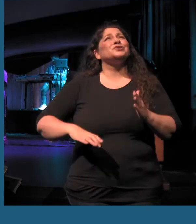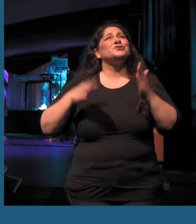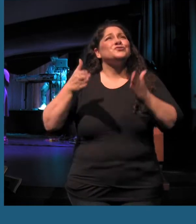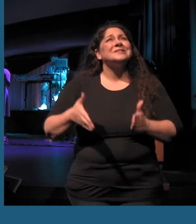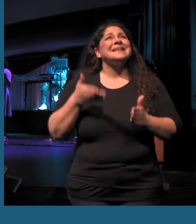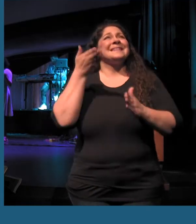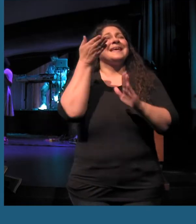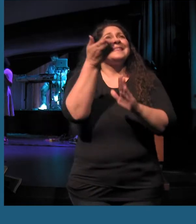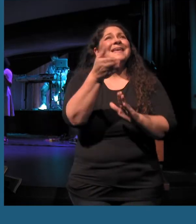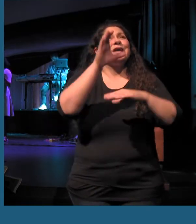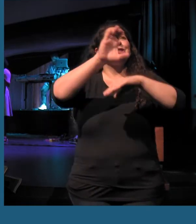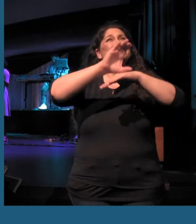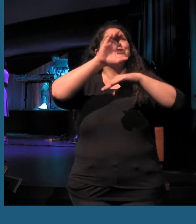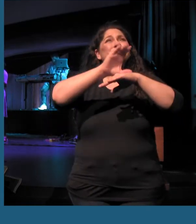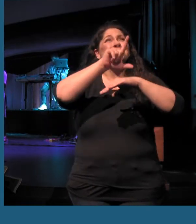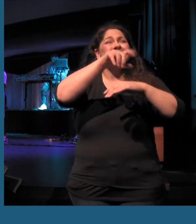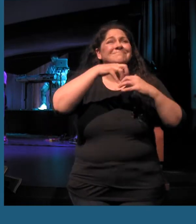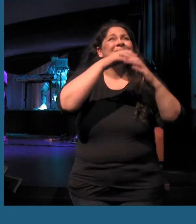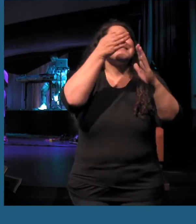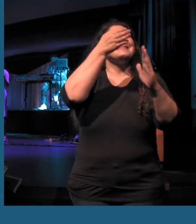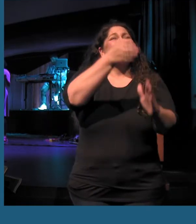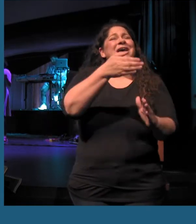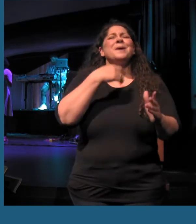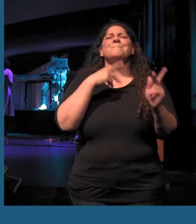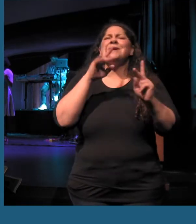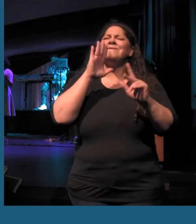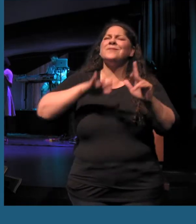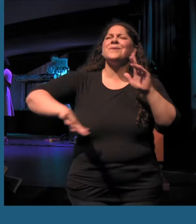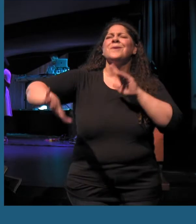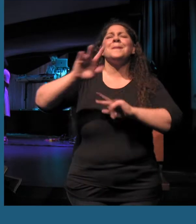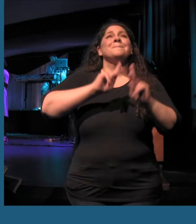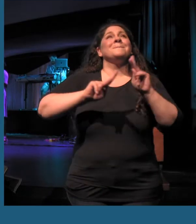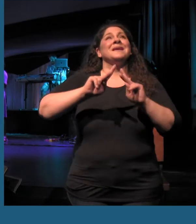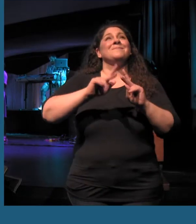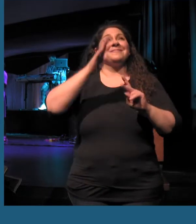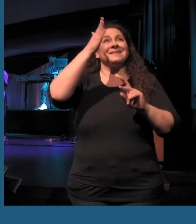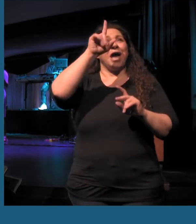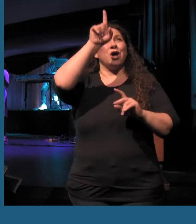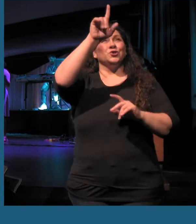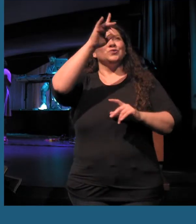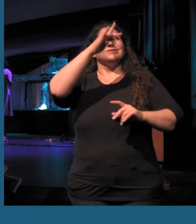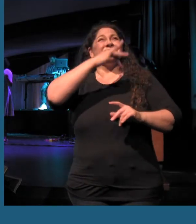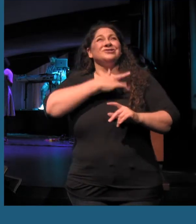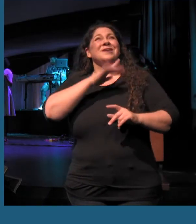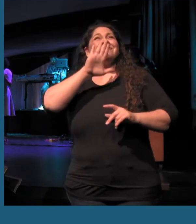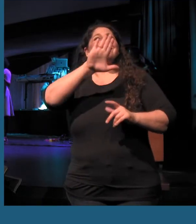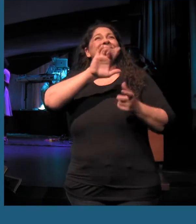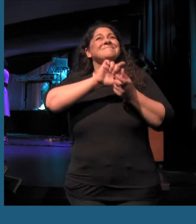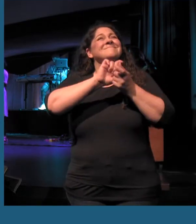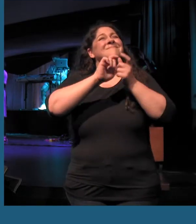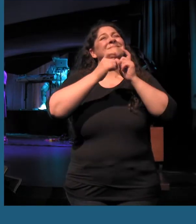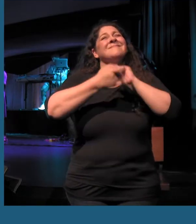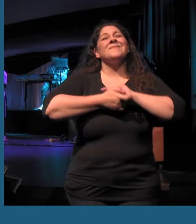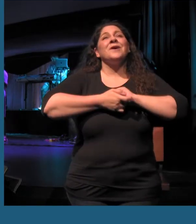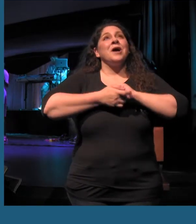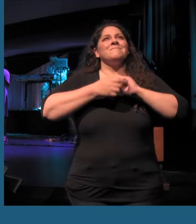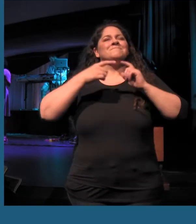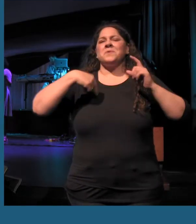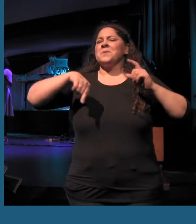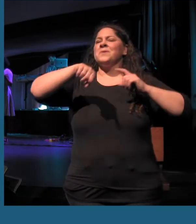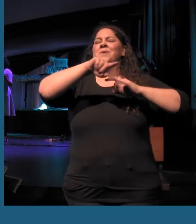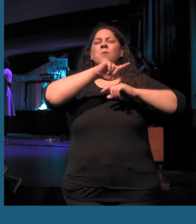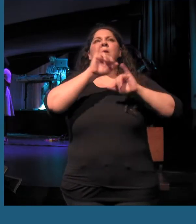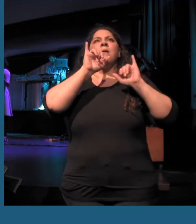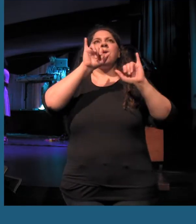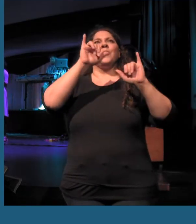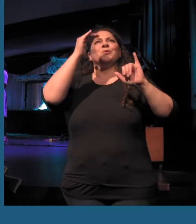churches that are there. God, I pray that the God of revival would show up in a way there that no one can deny